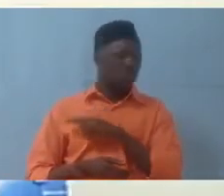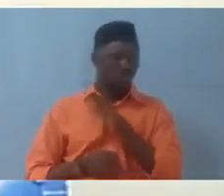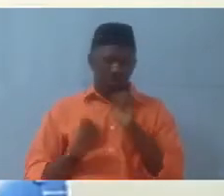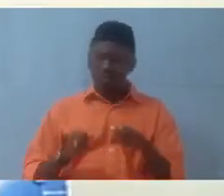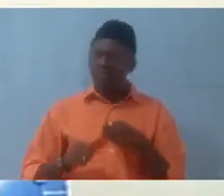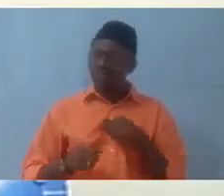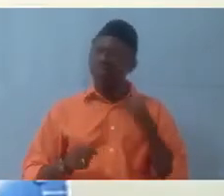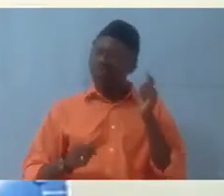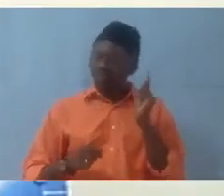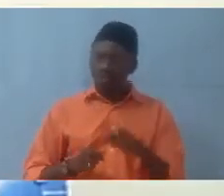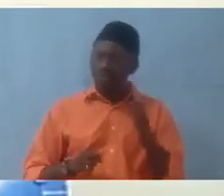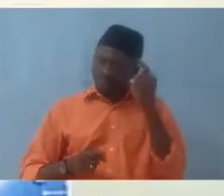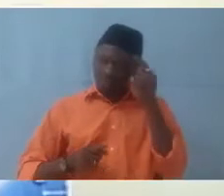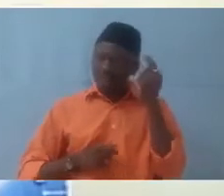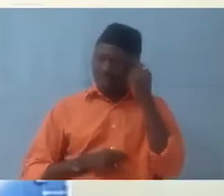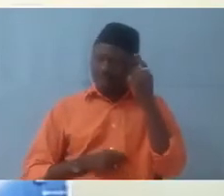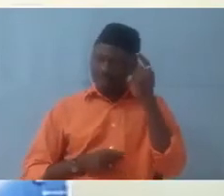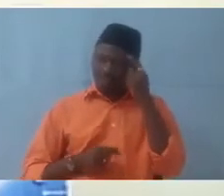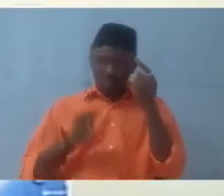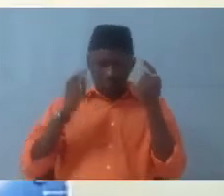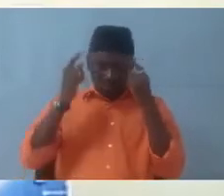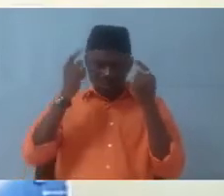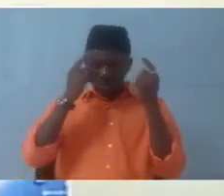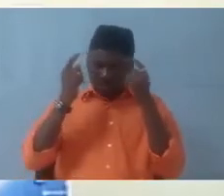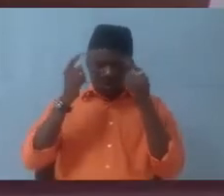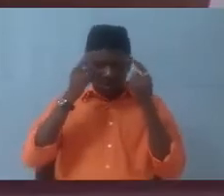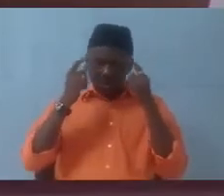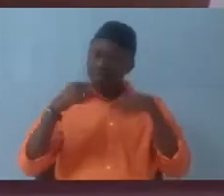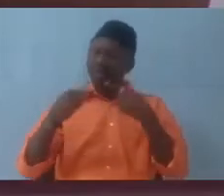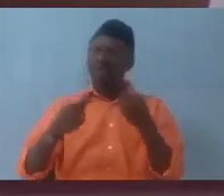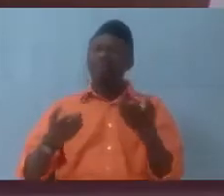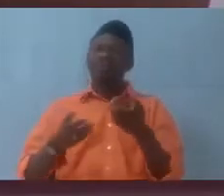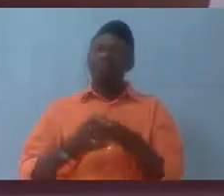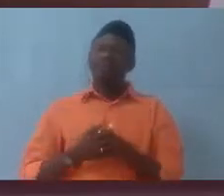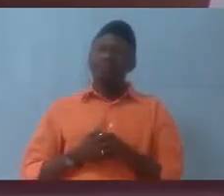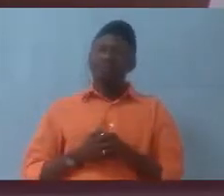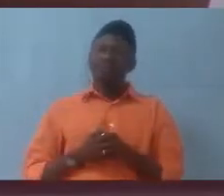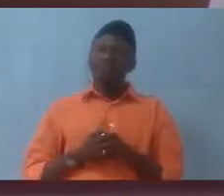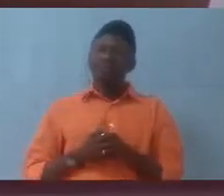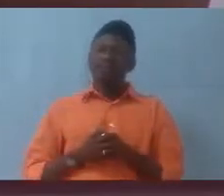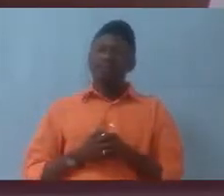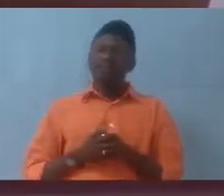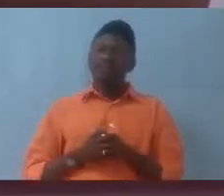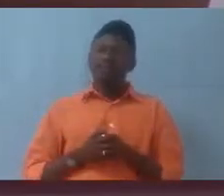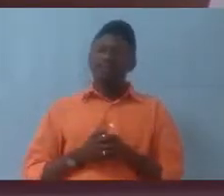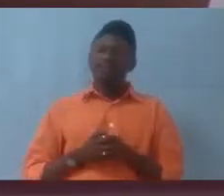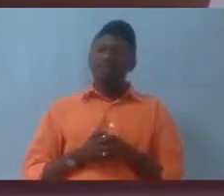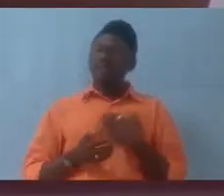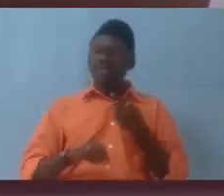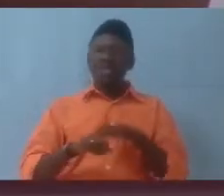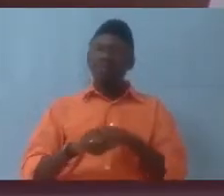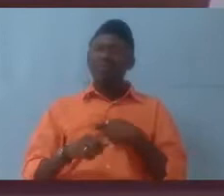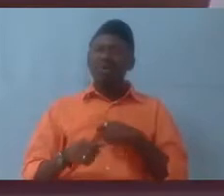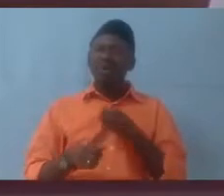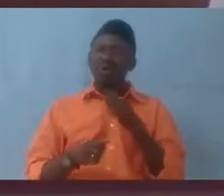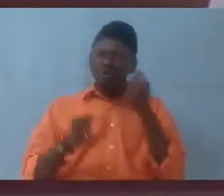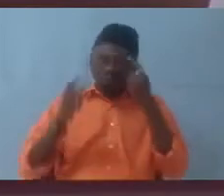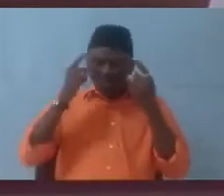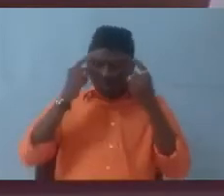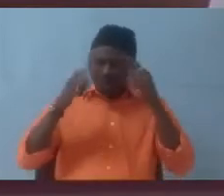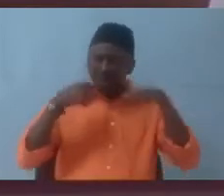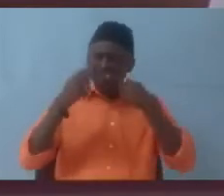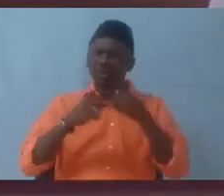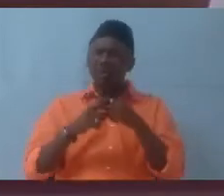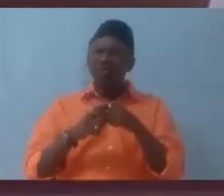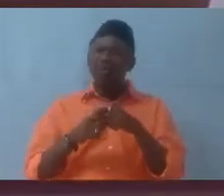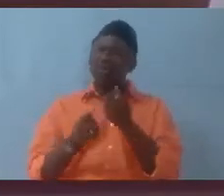fokk sere nga nek di ko xelat. Were you worried about the safety and security of your parents and your family? Ndax yow tamé jaxlé won nga nak ci